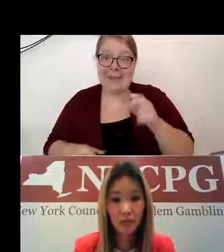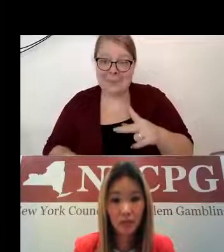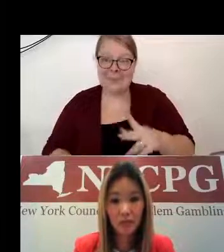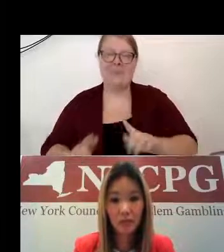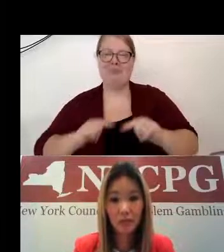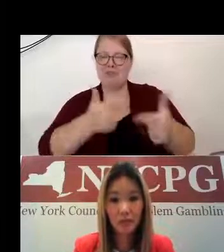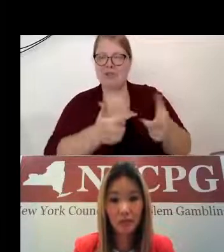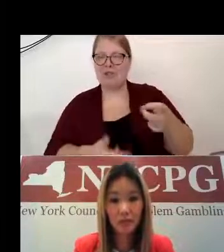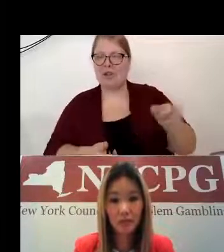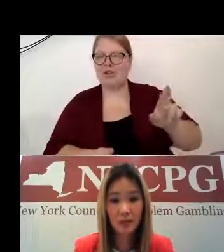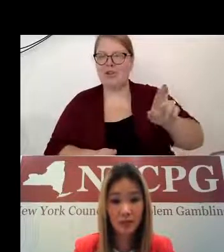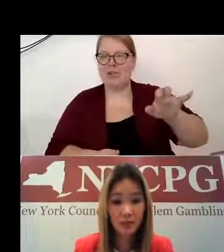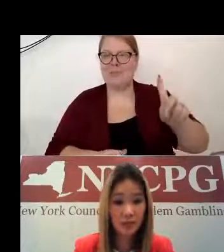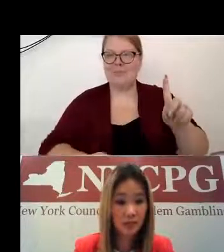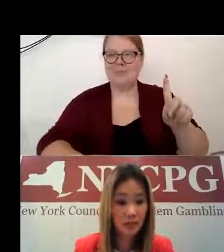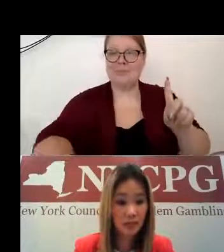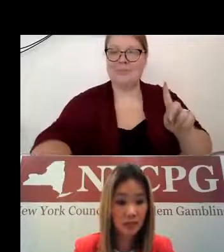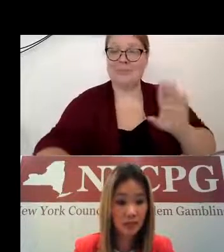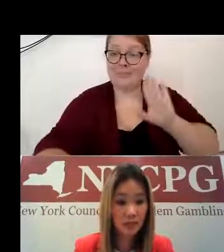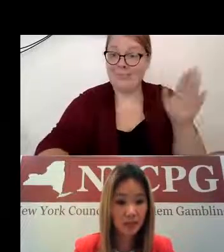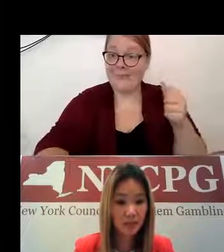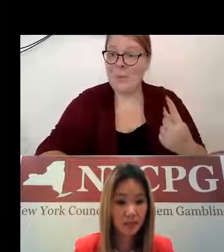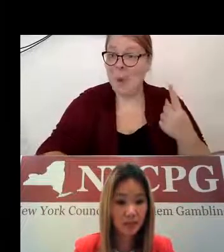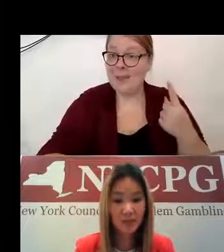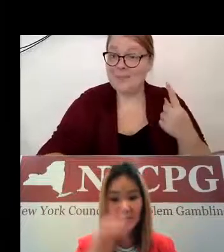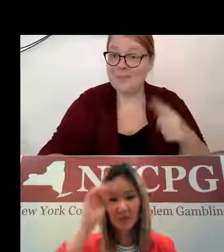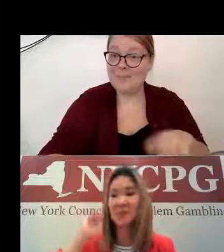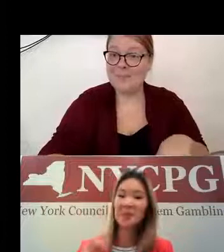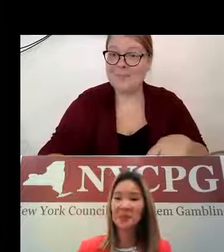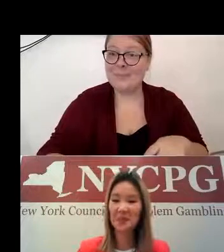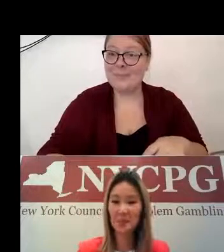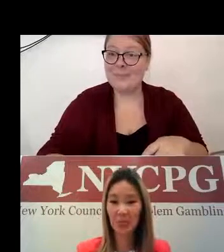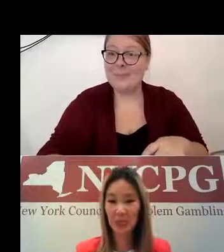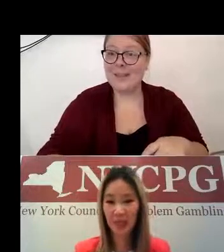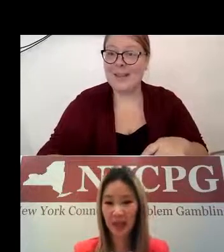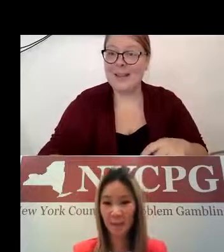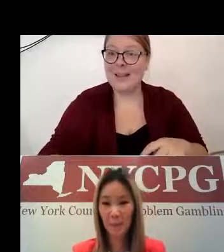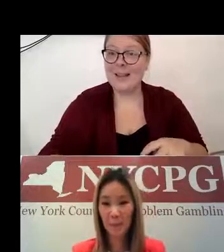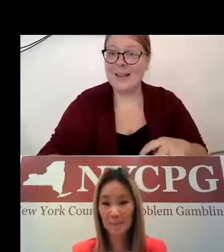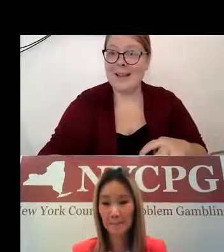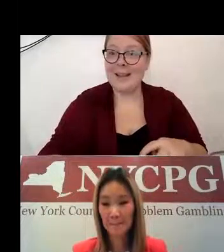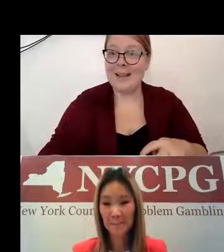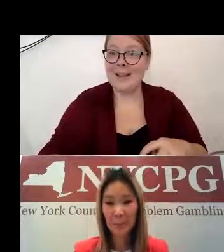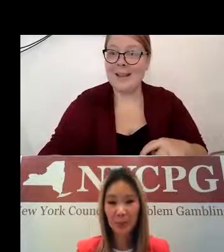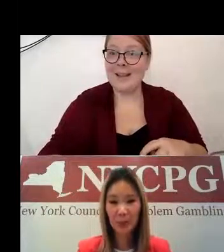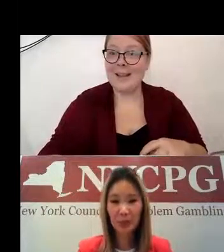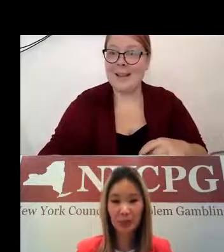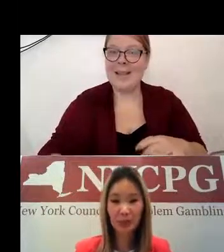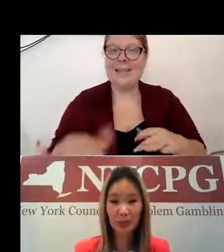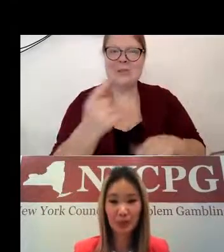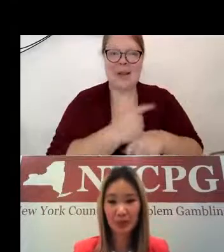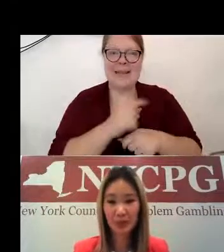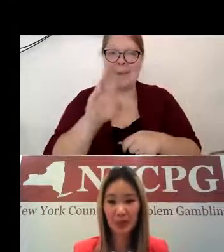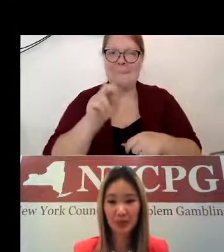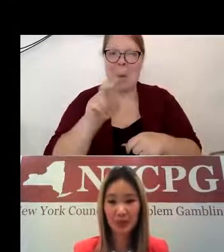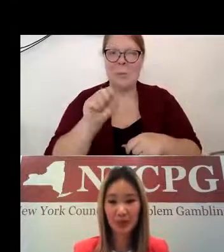everyone. Guess what? It is a bones day today. I just verified that. It's not a no bones day, it's a bones